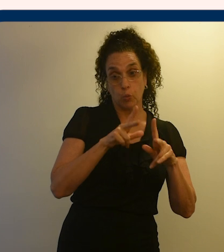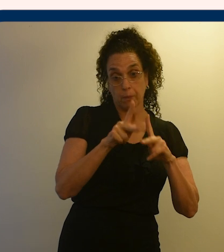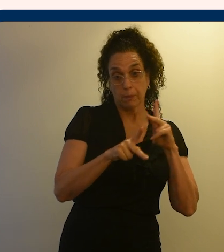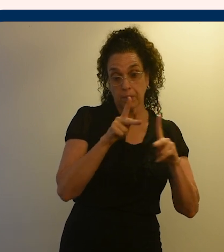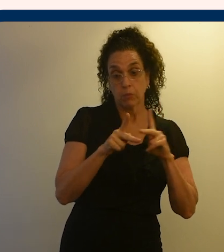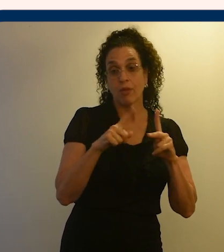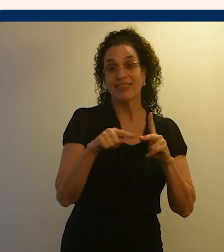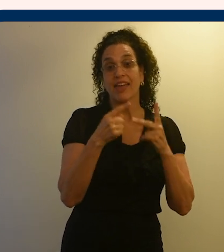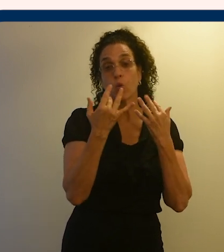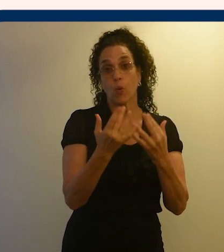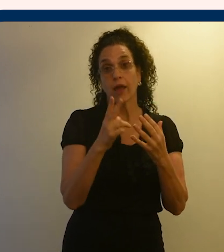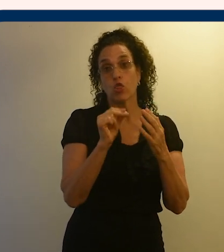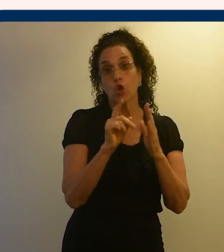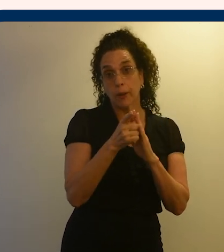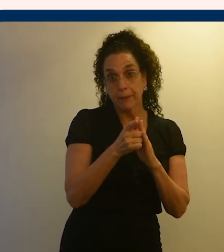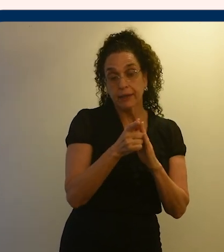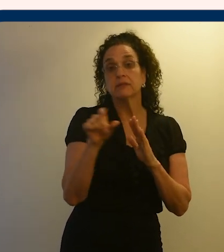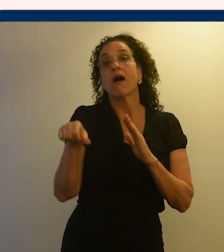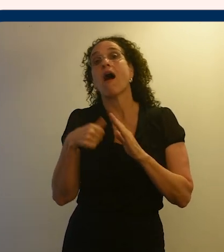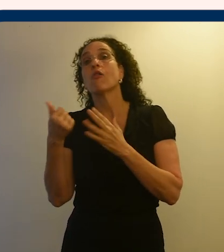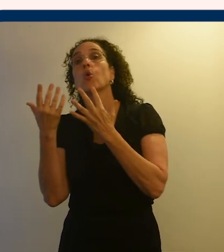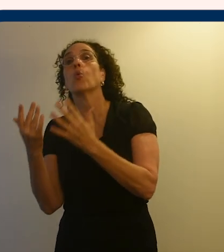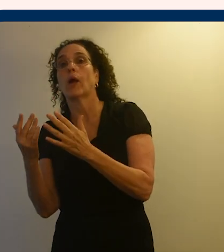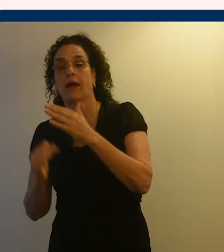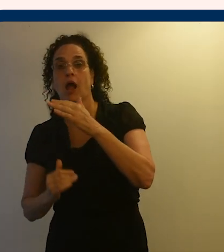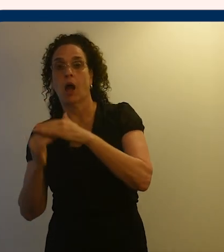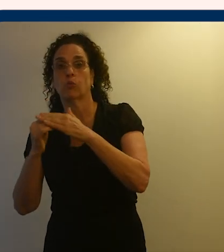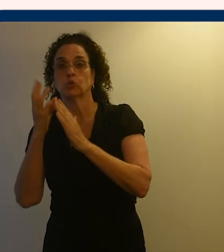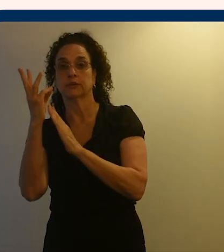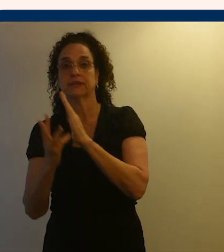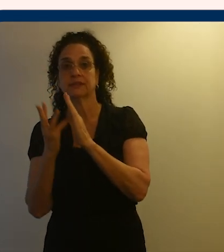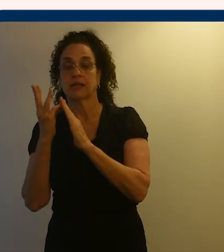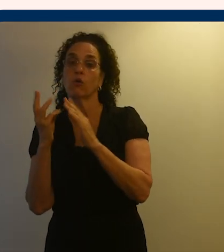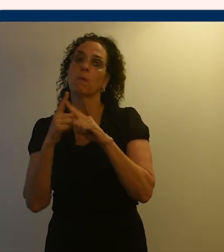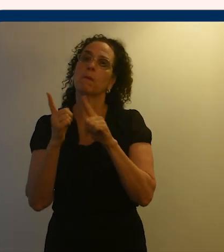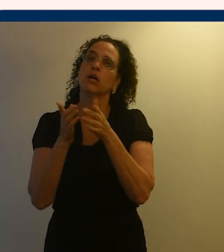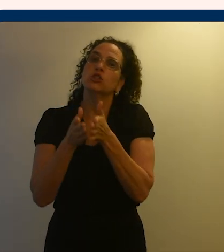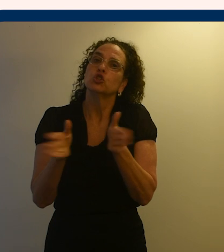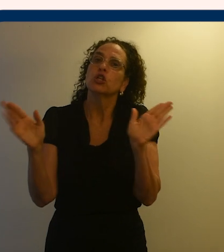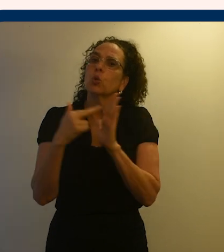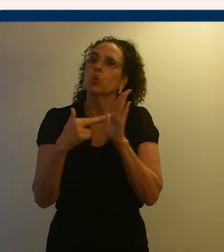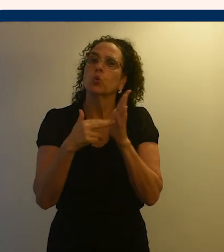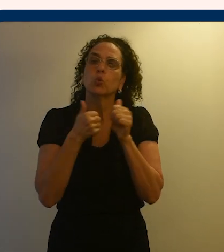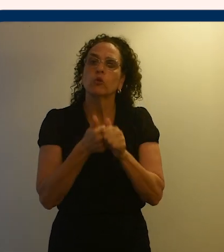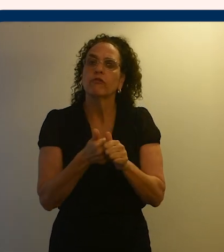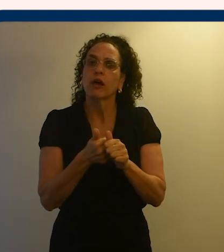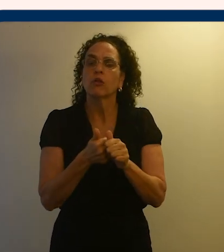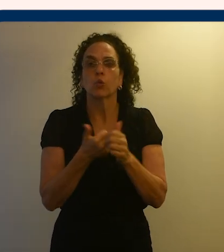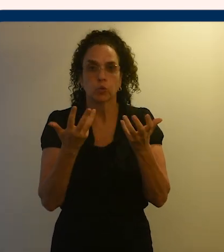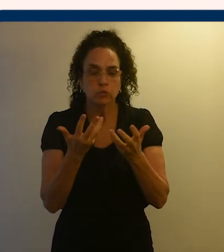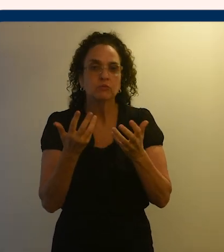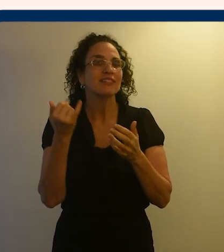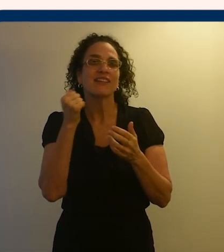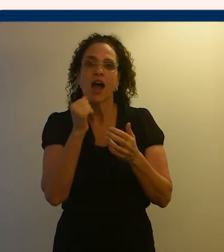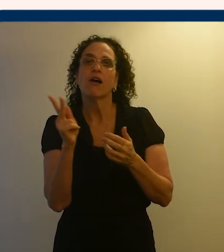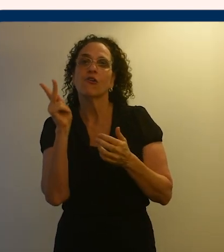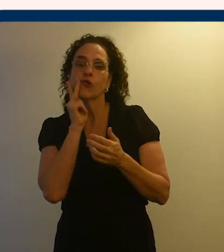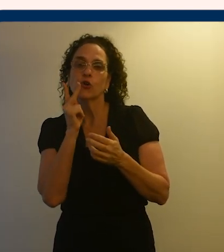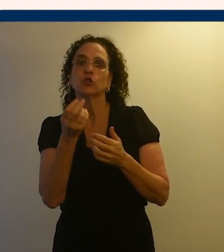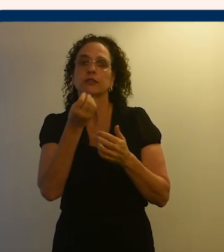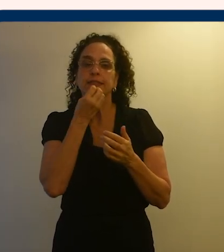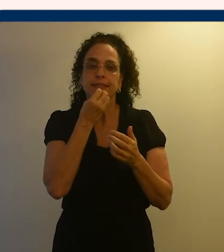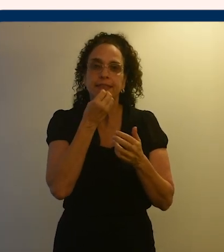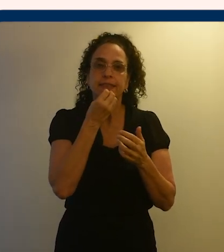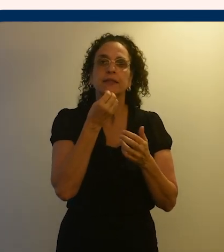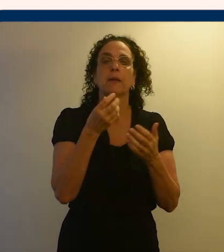Some wait 30 minutes while others wait up to 6 hours, but generally it is not kosher to eat meat and